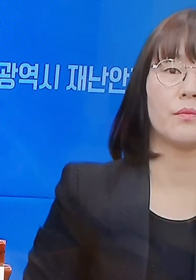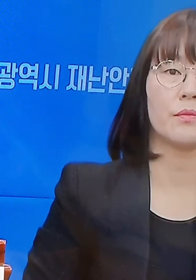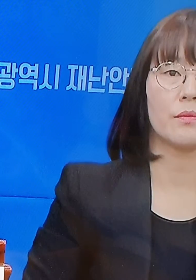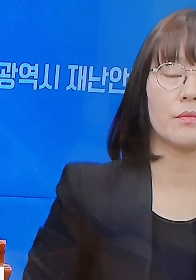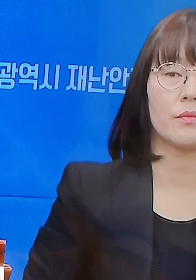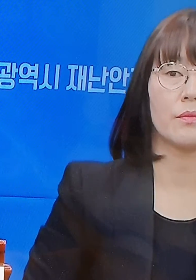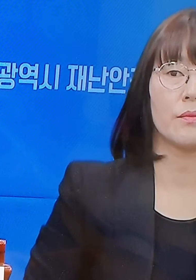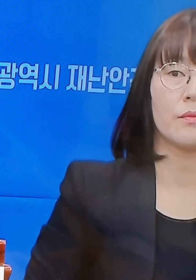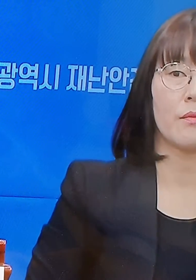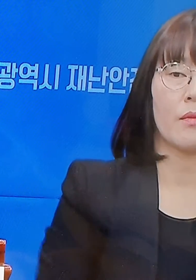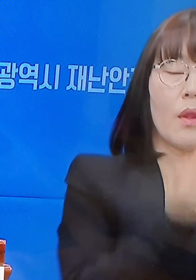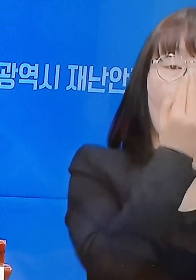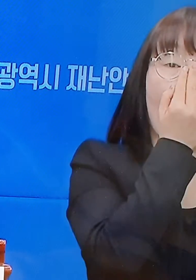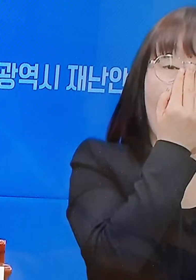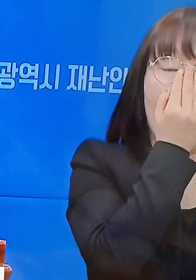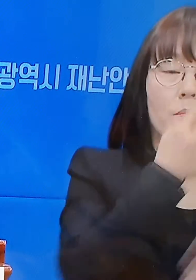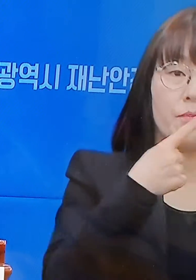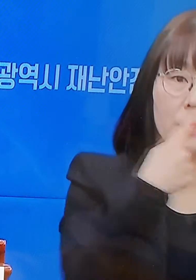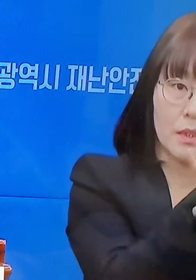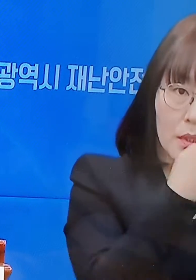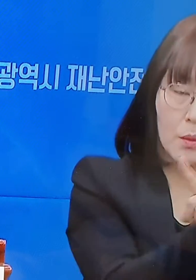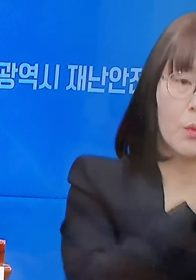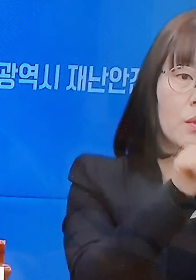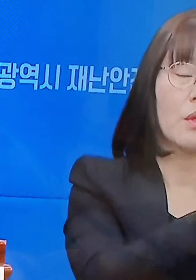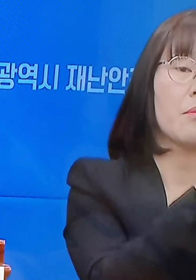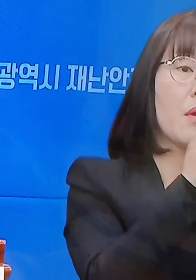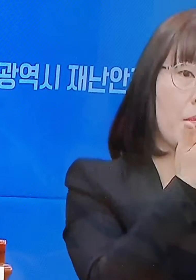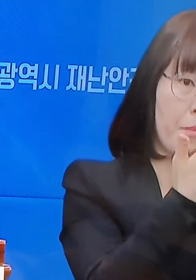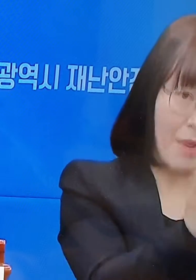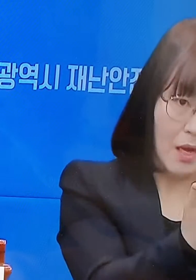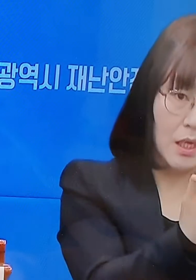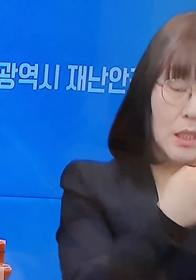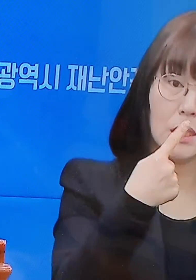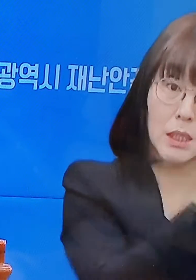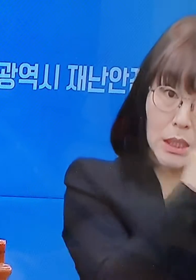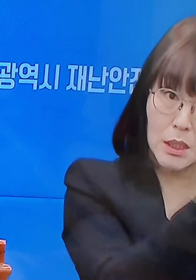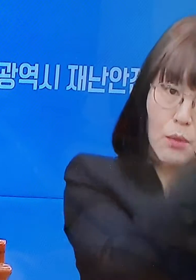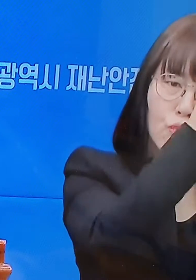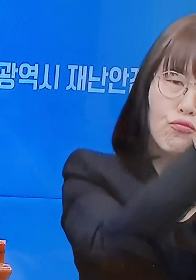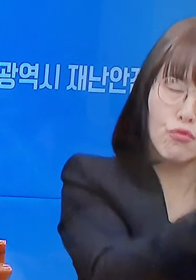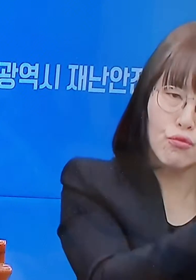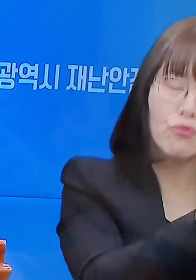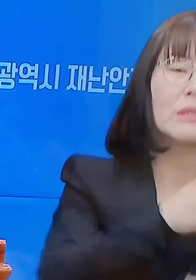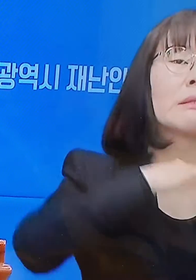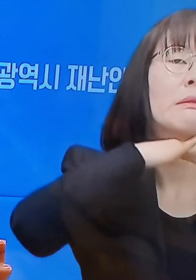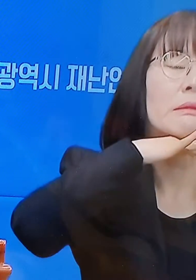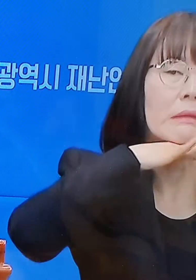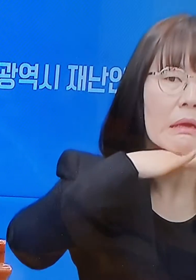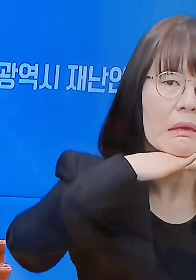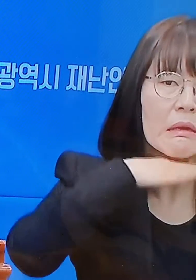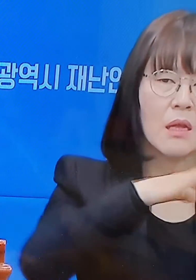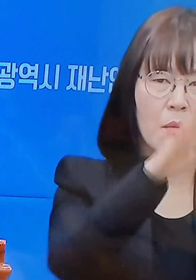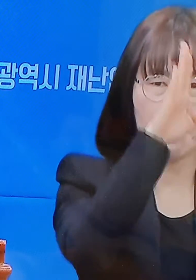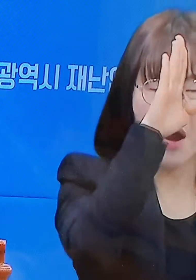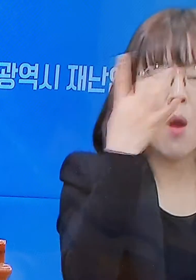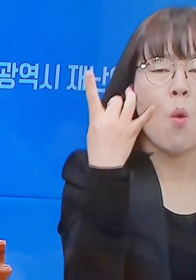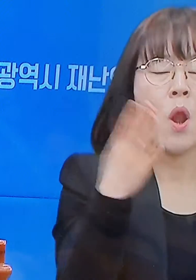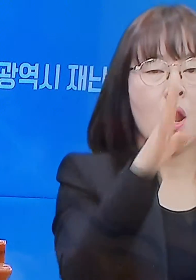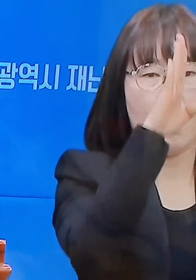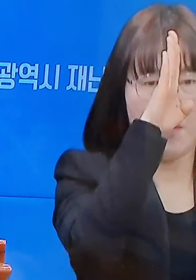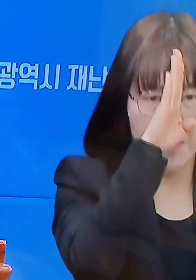Although neither human nor coronaviruses are comfortable with that temperature. Anyway,